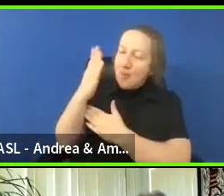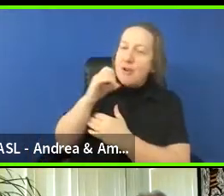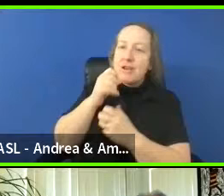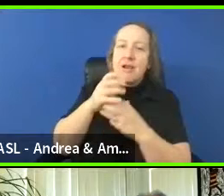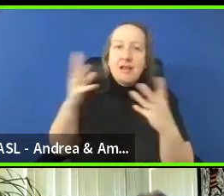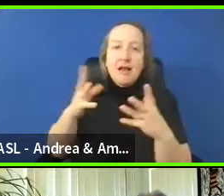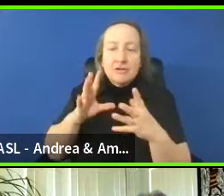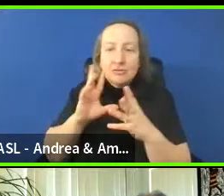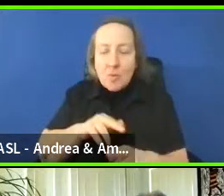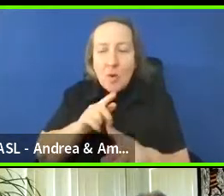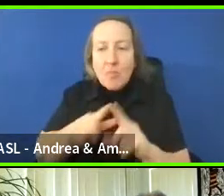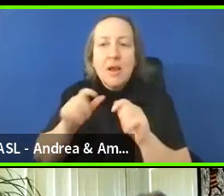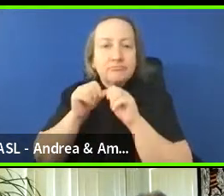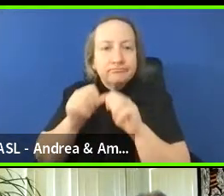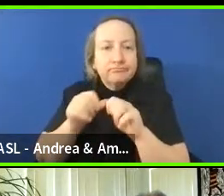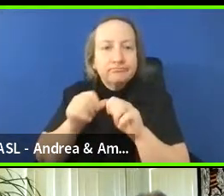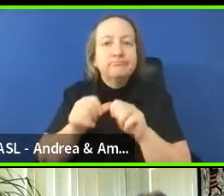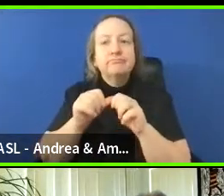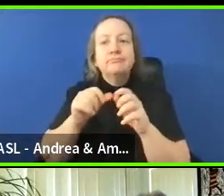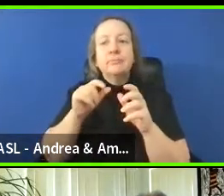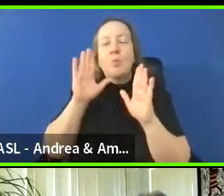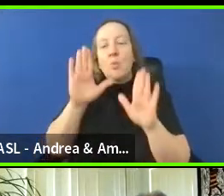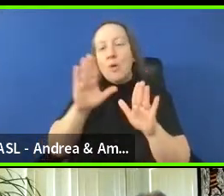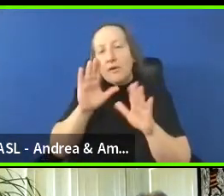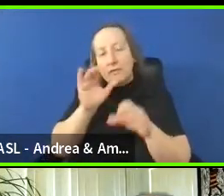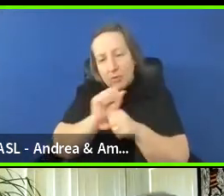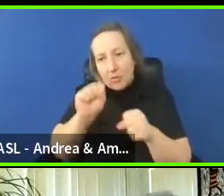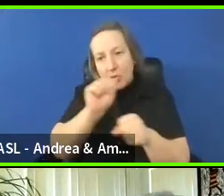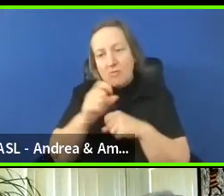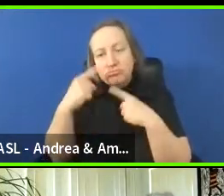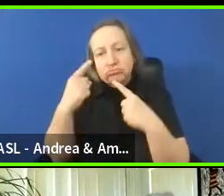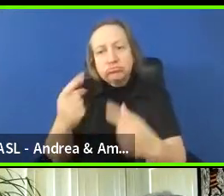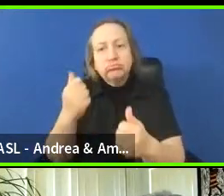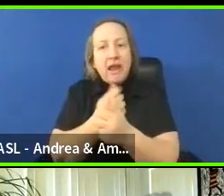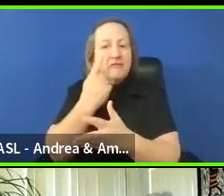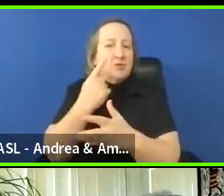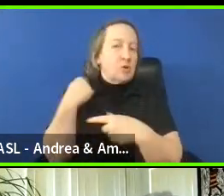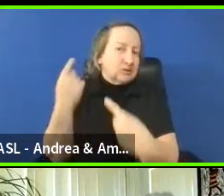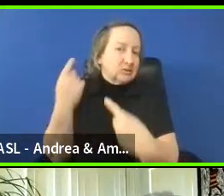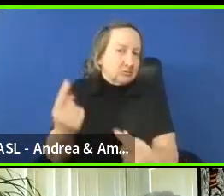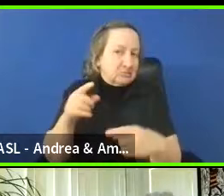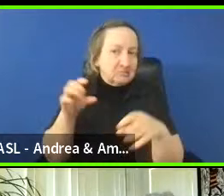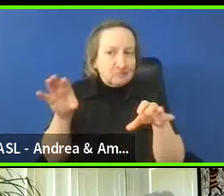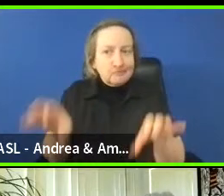to continuing all of this great work that everyone's been doing,